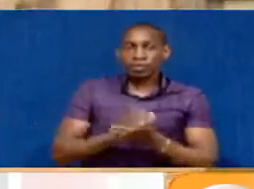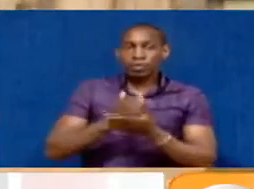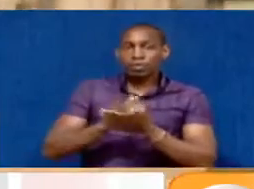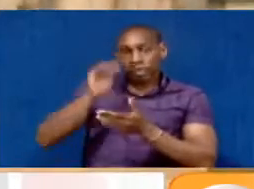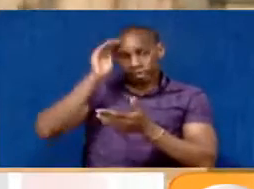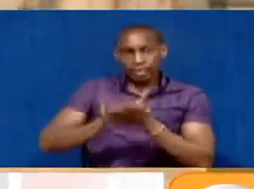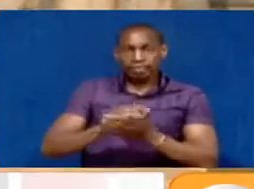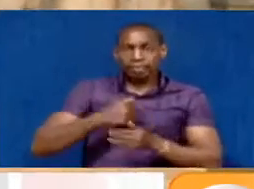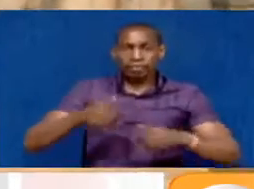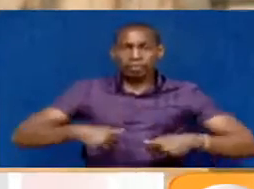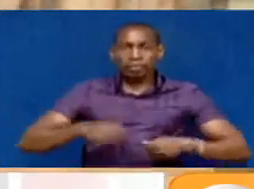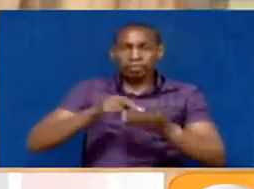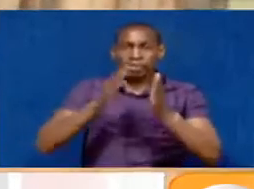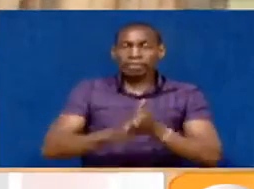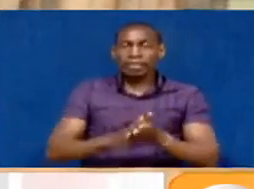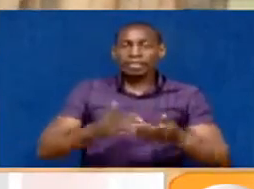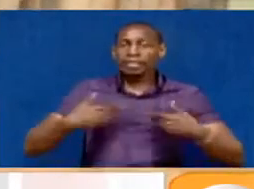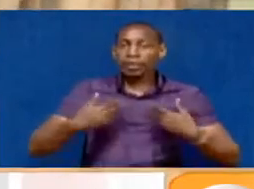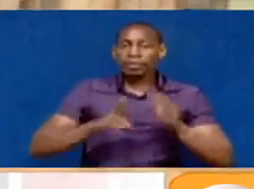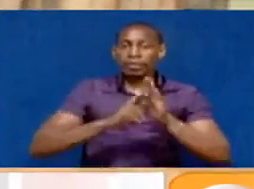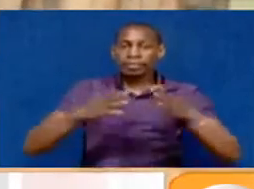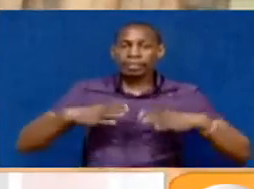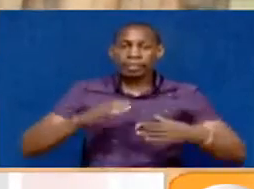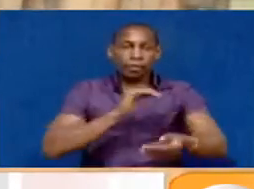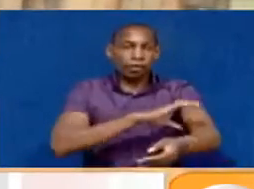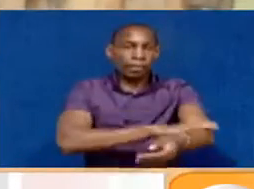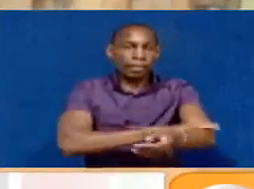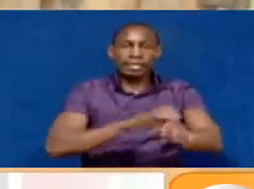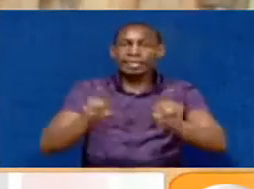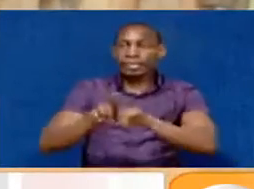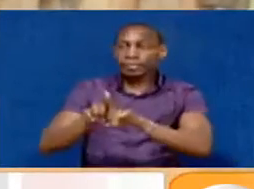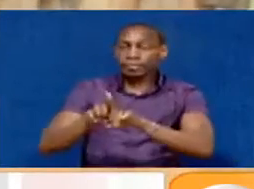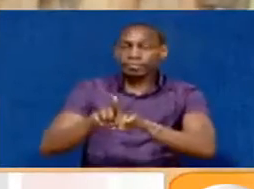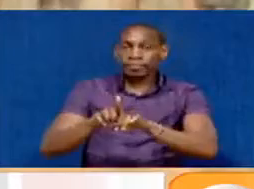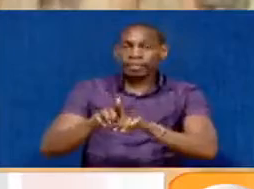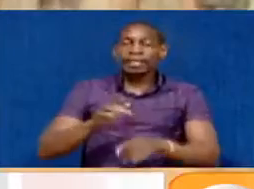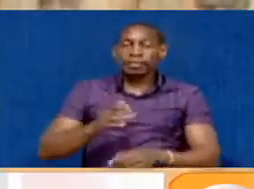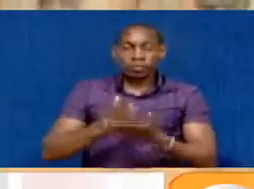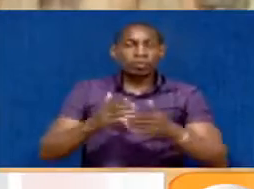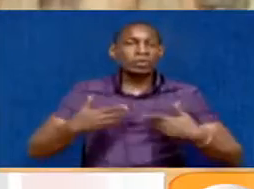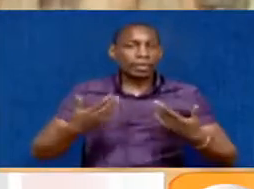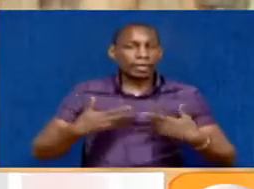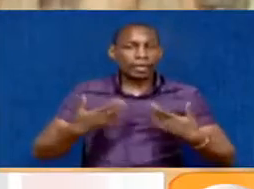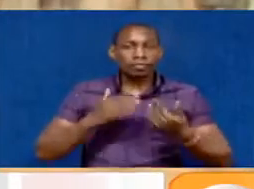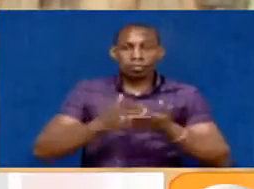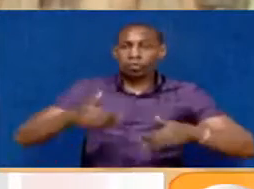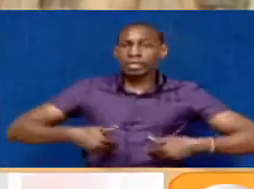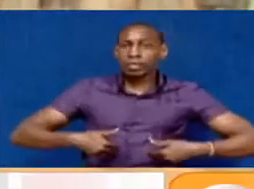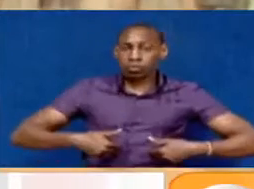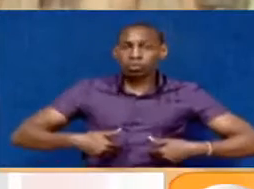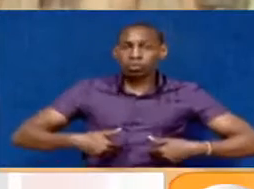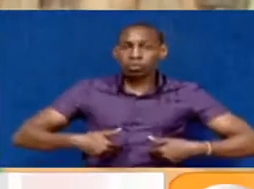youngest aspirant. So I'll be happy to represent the people of Bomet. And I'll feel so happy being the youngest